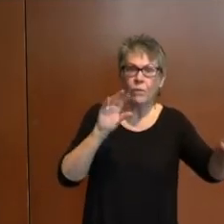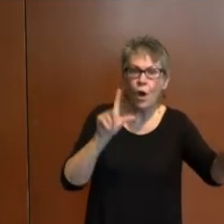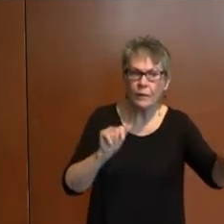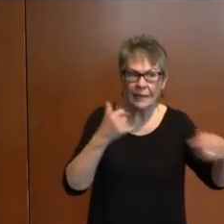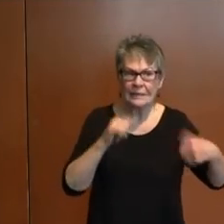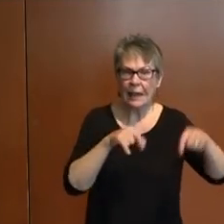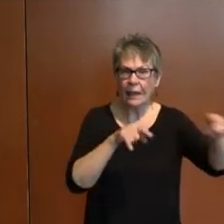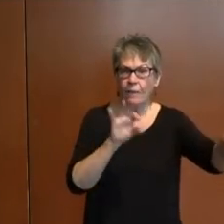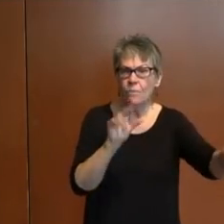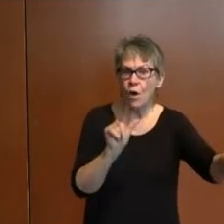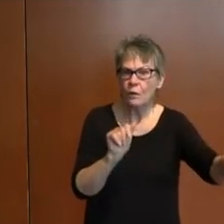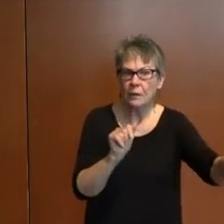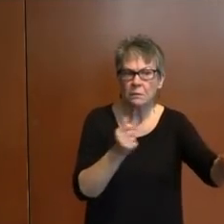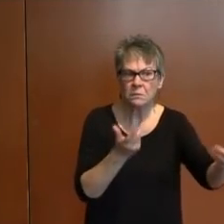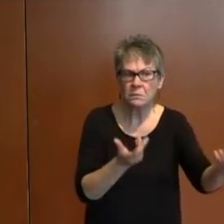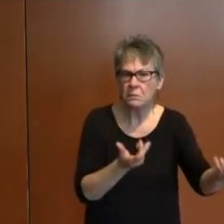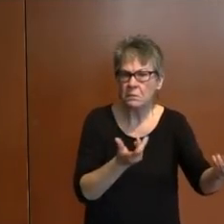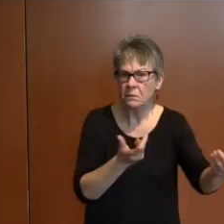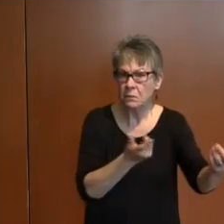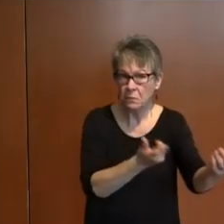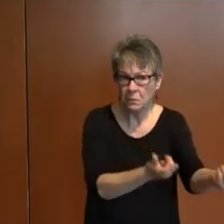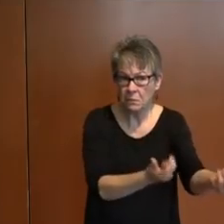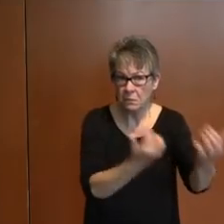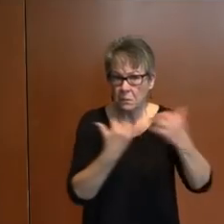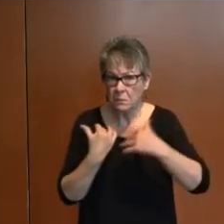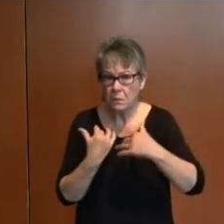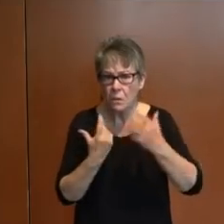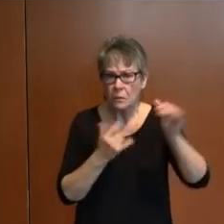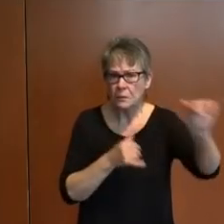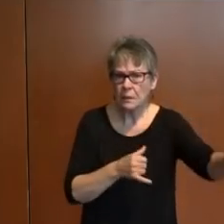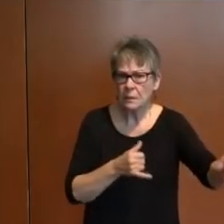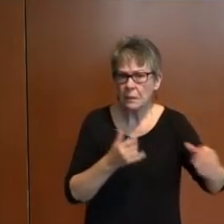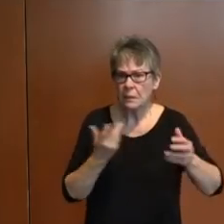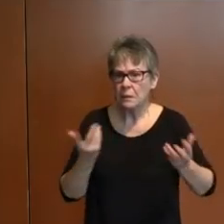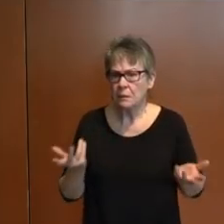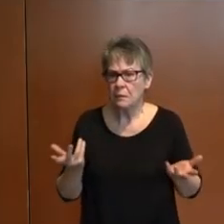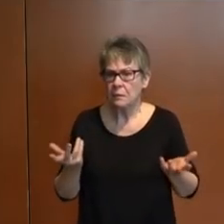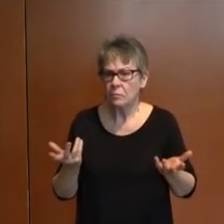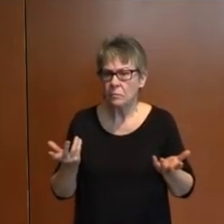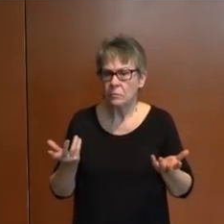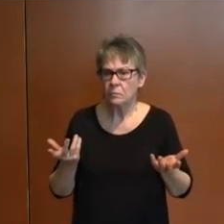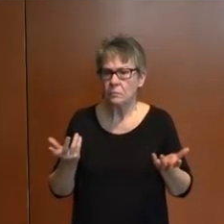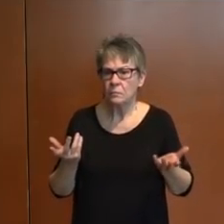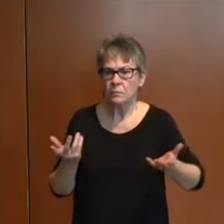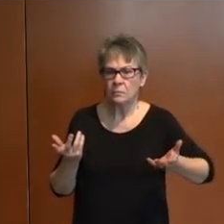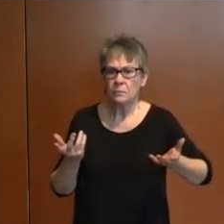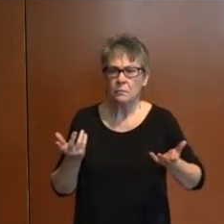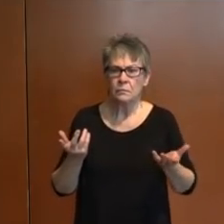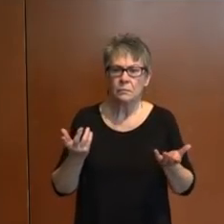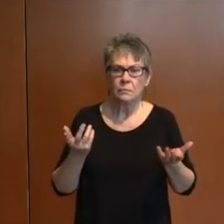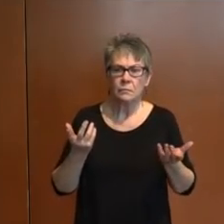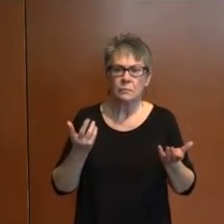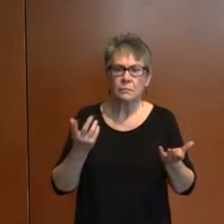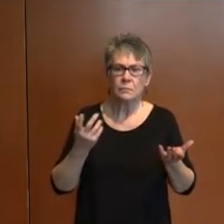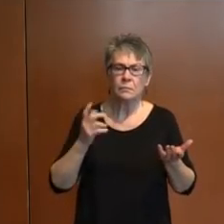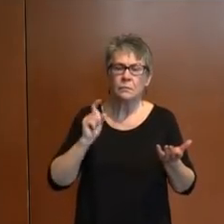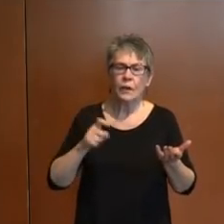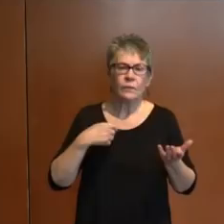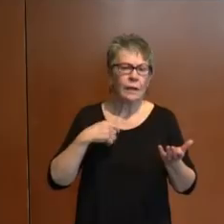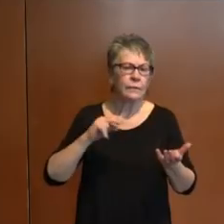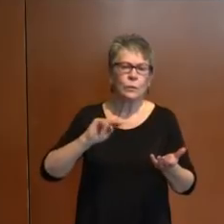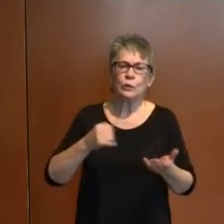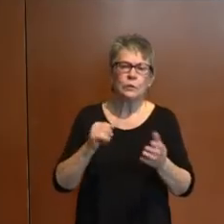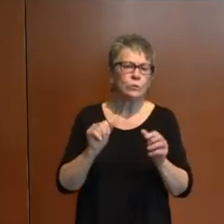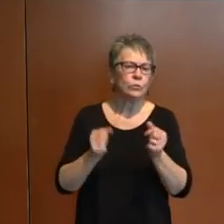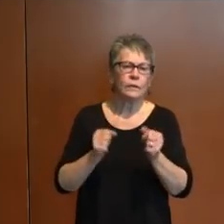Jersey identification or driver's license, and although we can't speak to it yet, I would defer to the commissioner not to lobber